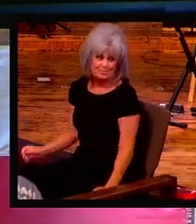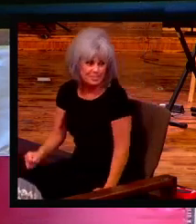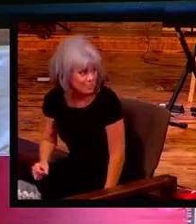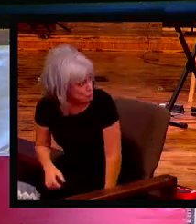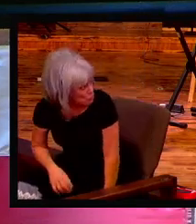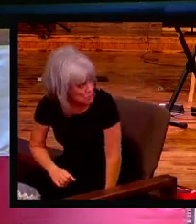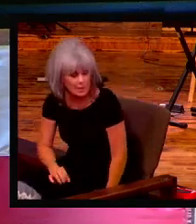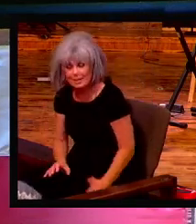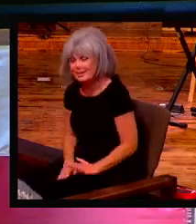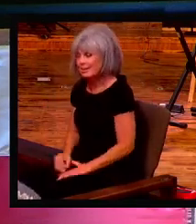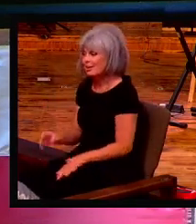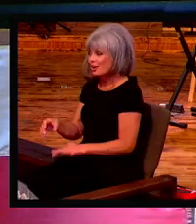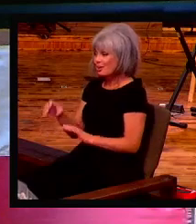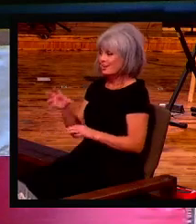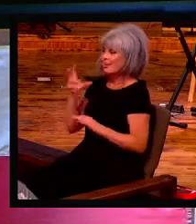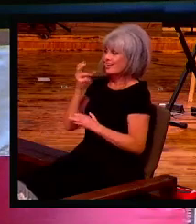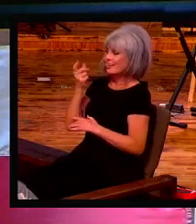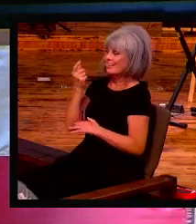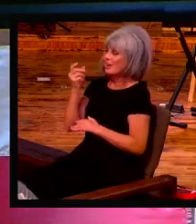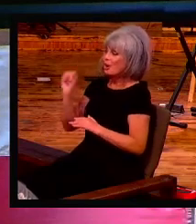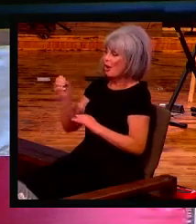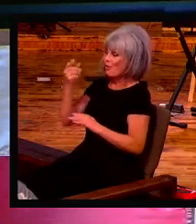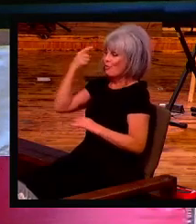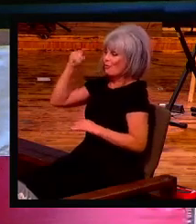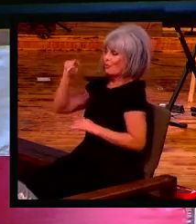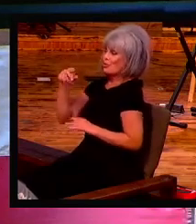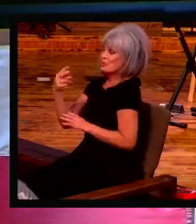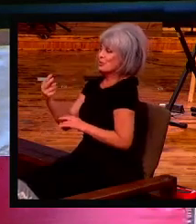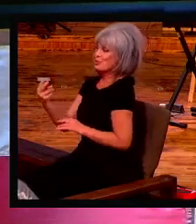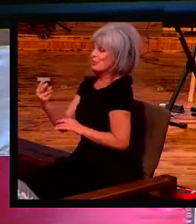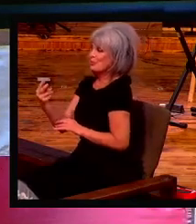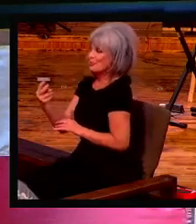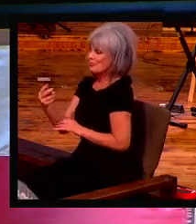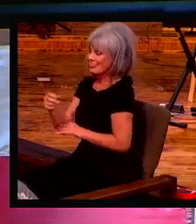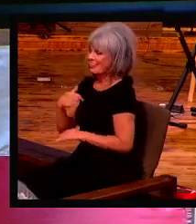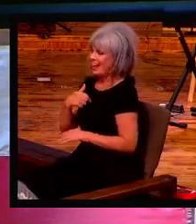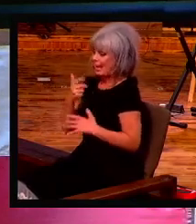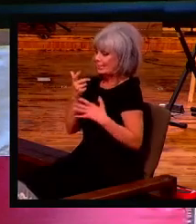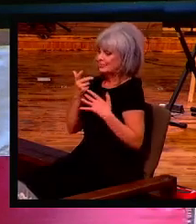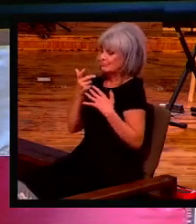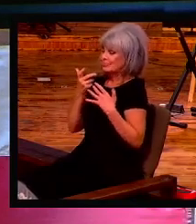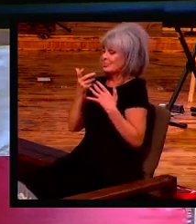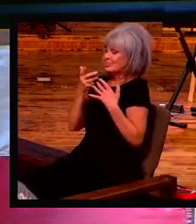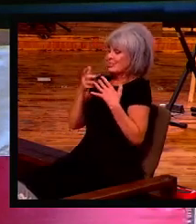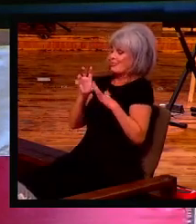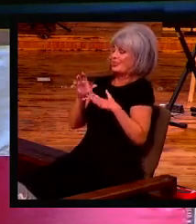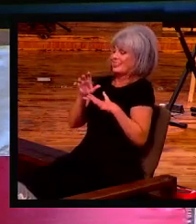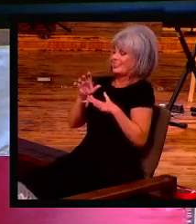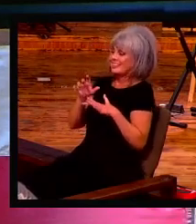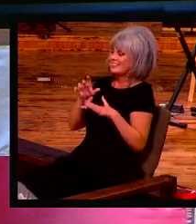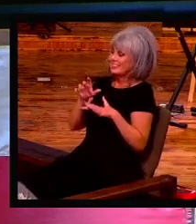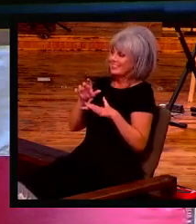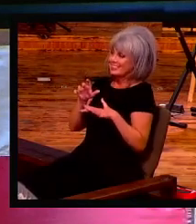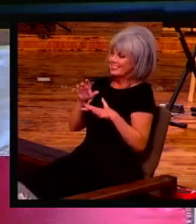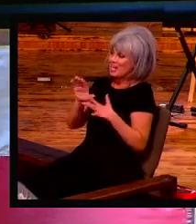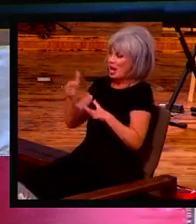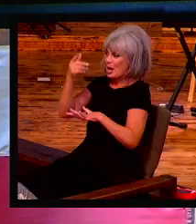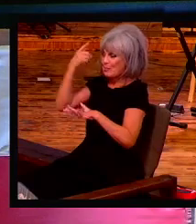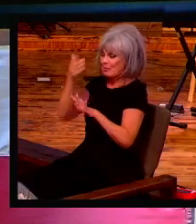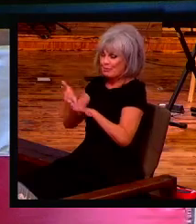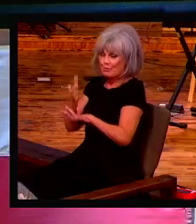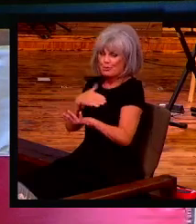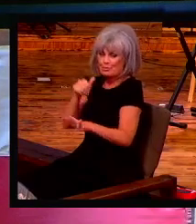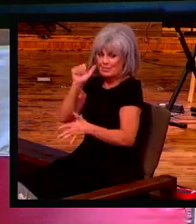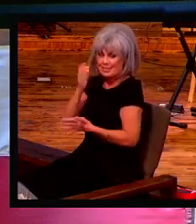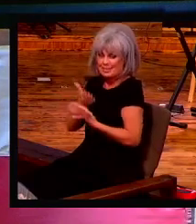Blue 42, set. It was just a thought. I didn't want to die right before my daughter was born. So I was not a good idea, a